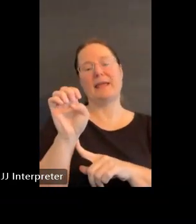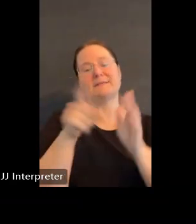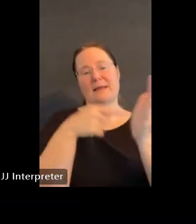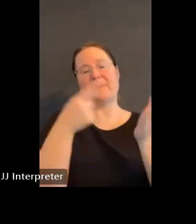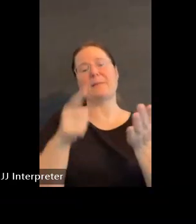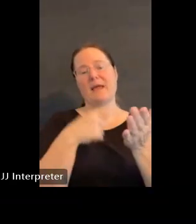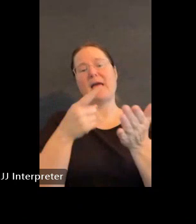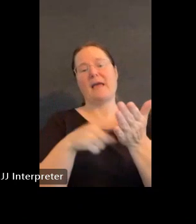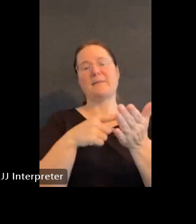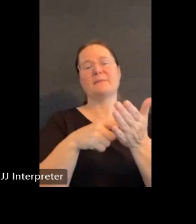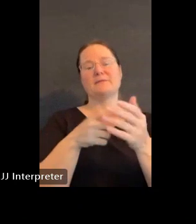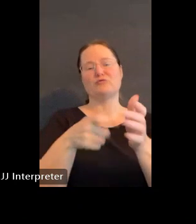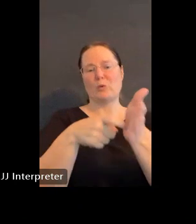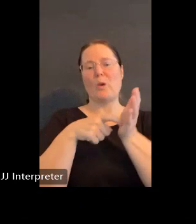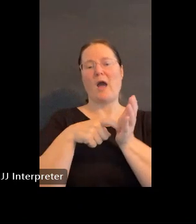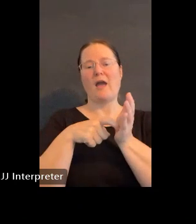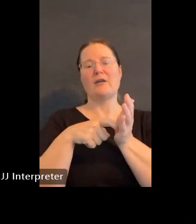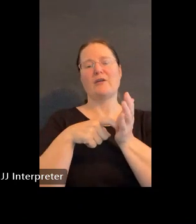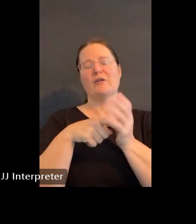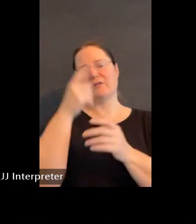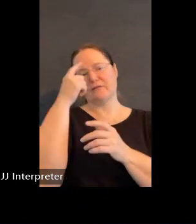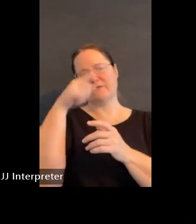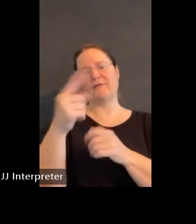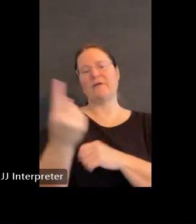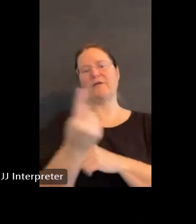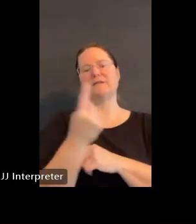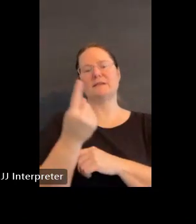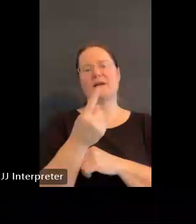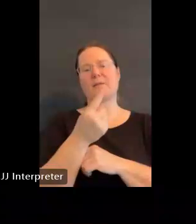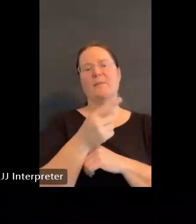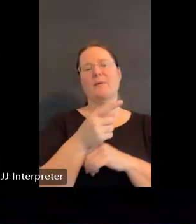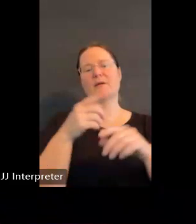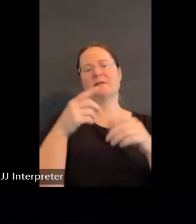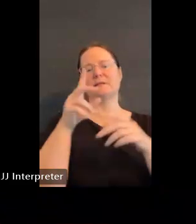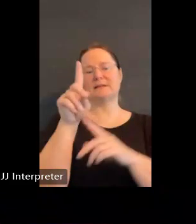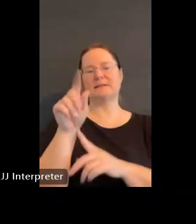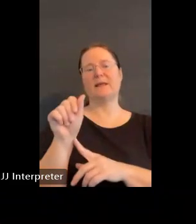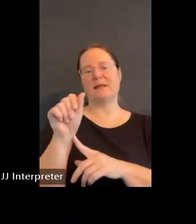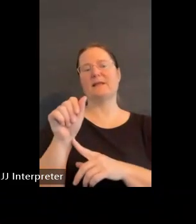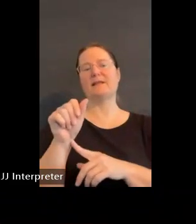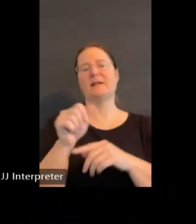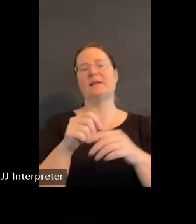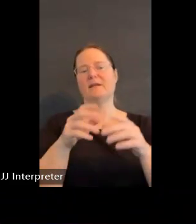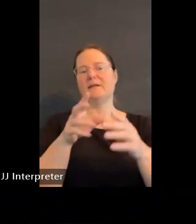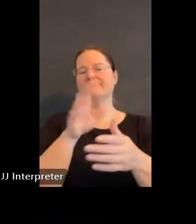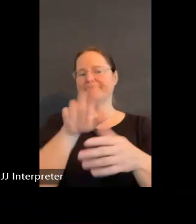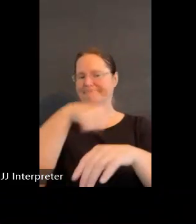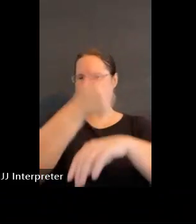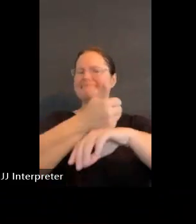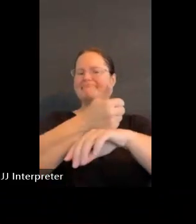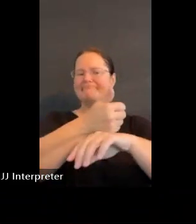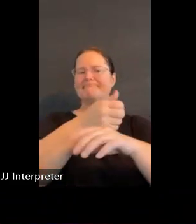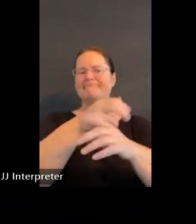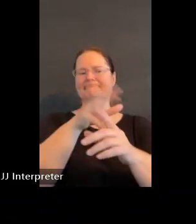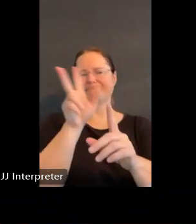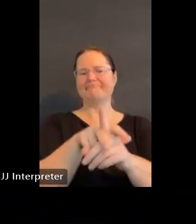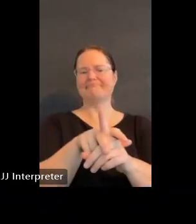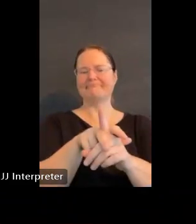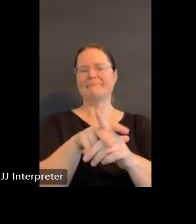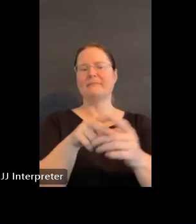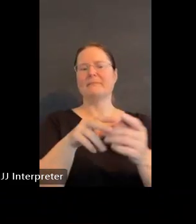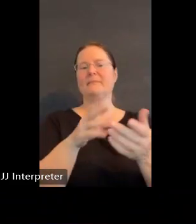parking for individuals with disabilities, that parking that's designated, that's not necessarily going to